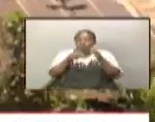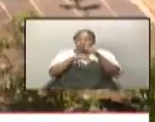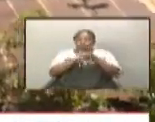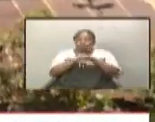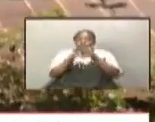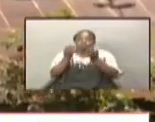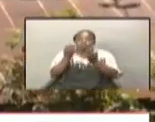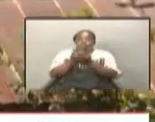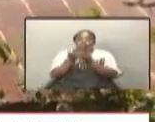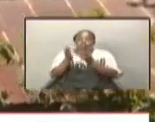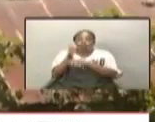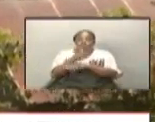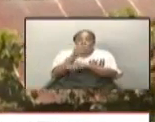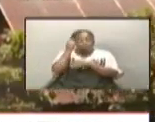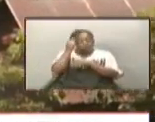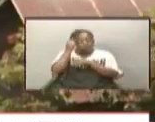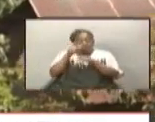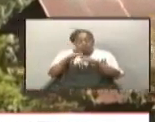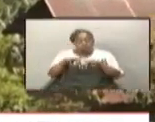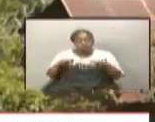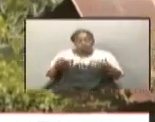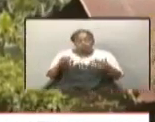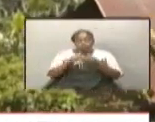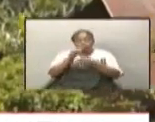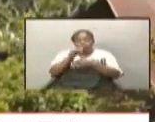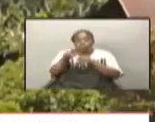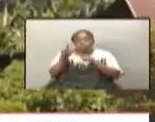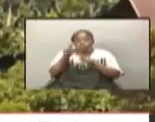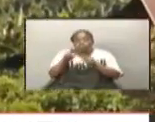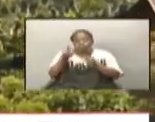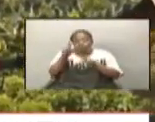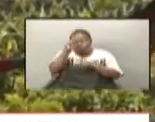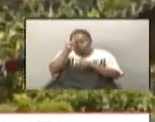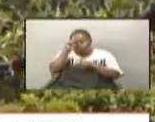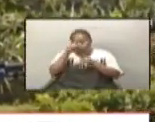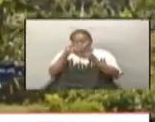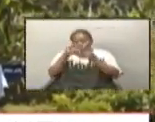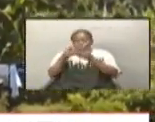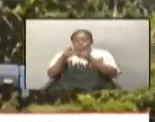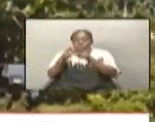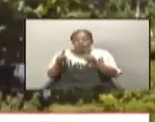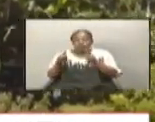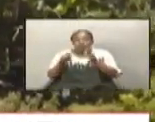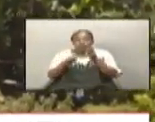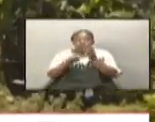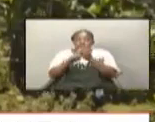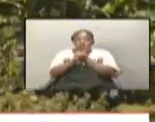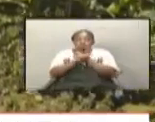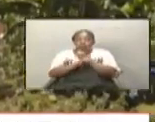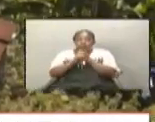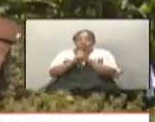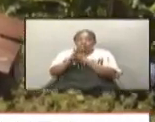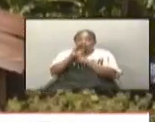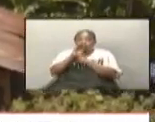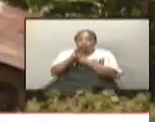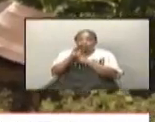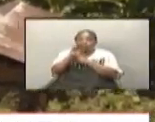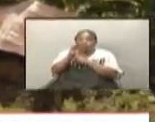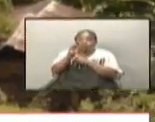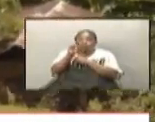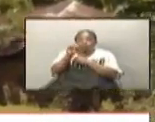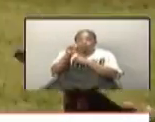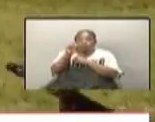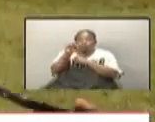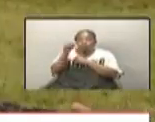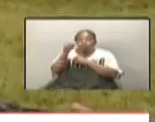deo kusaminisu yevye takao kuyamba na abatuza abalalamu vya revi talibi muo. Madeswikti yevu nyangabo abatafuna angabiyapo